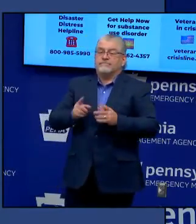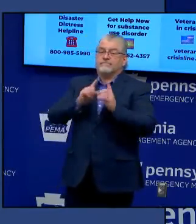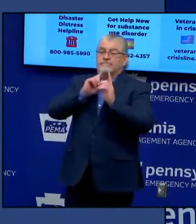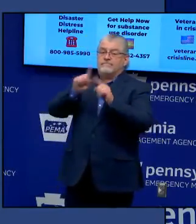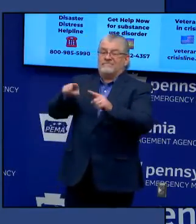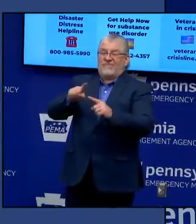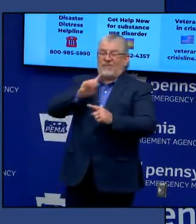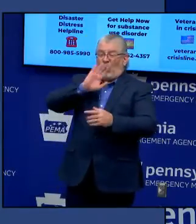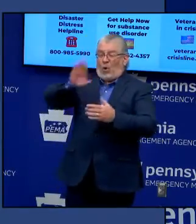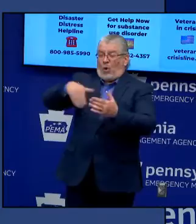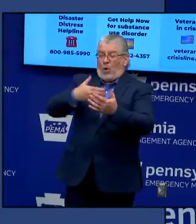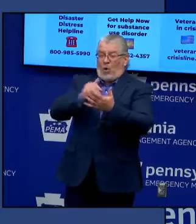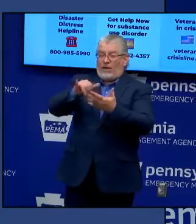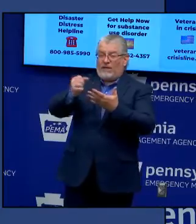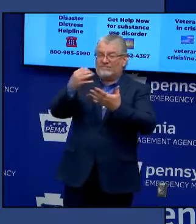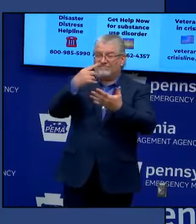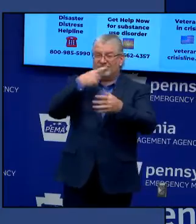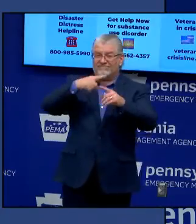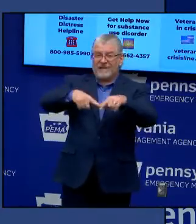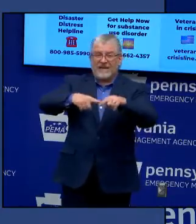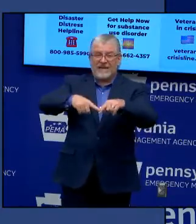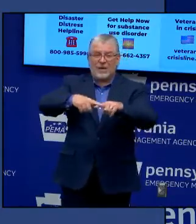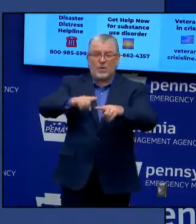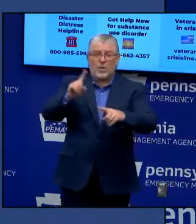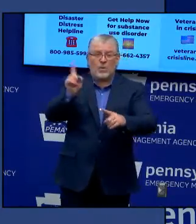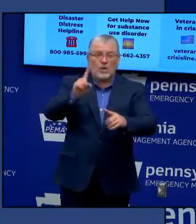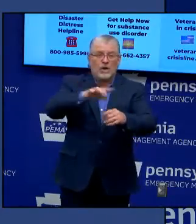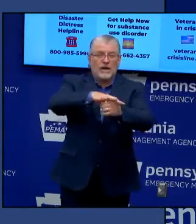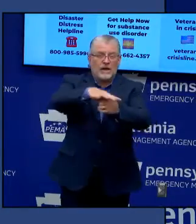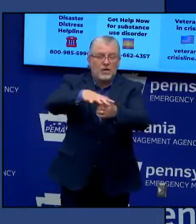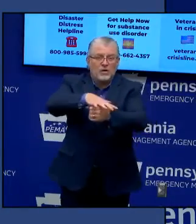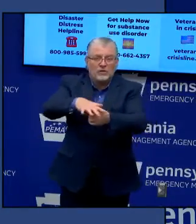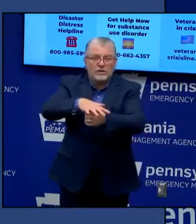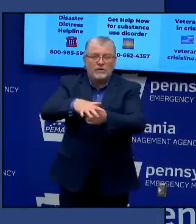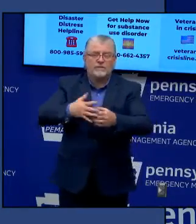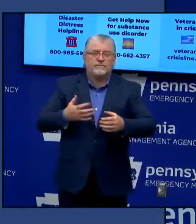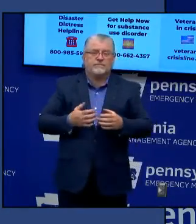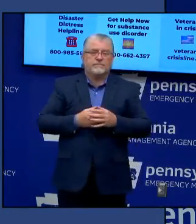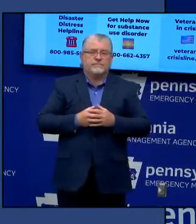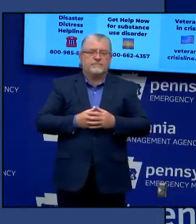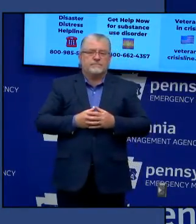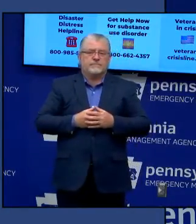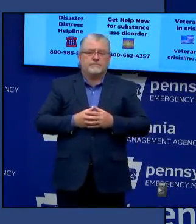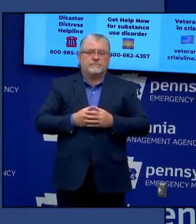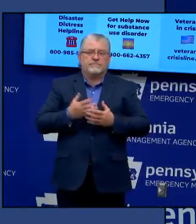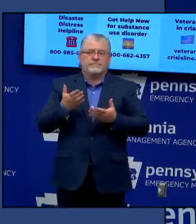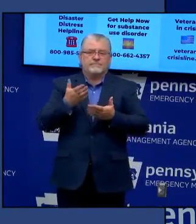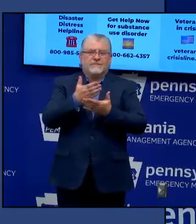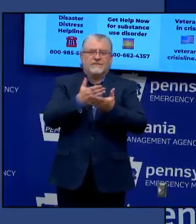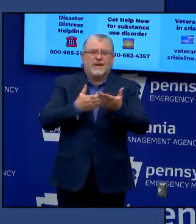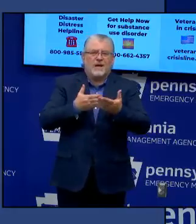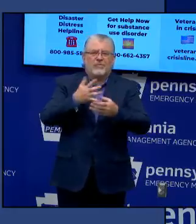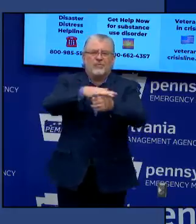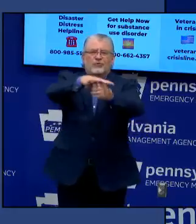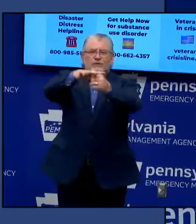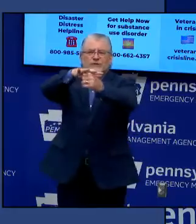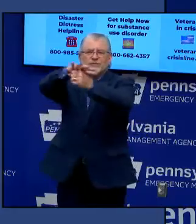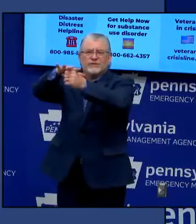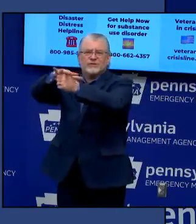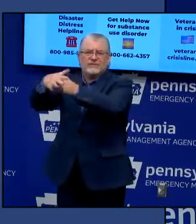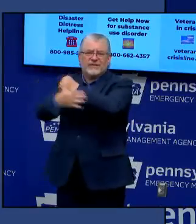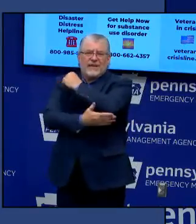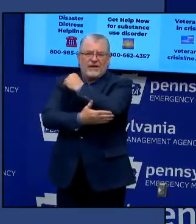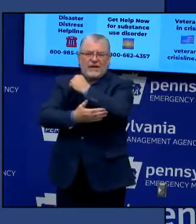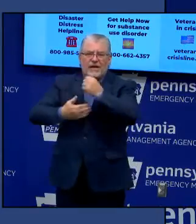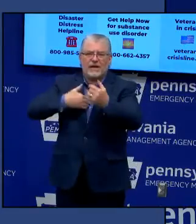upon the location. So as we've been saying, there are regions and counties in Pennsylvania that have had much less community